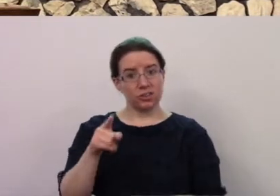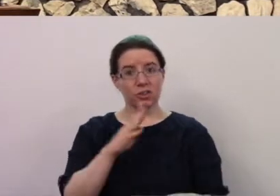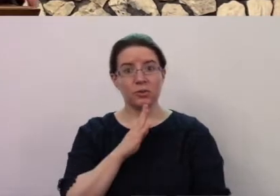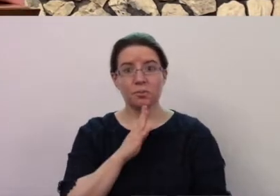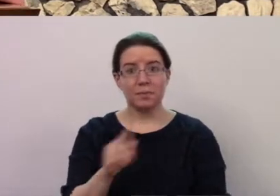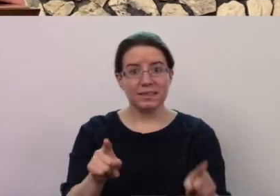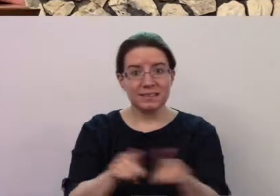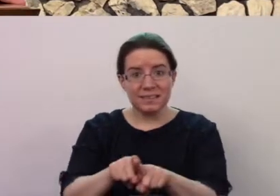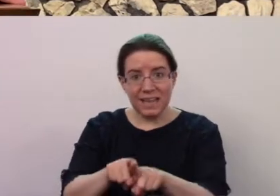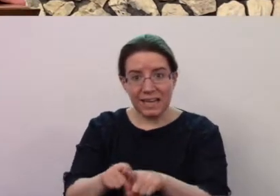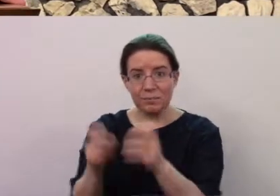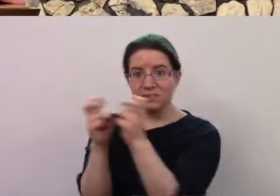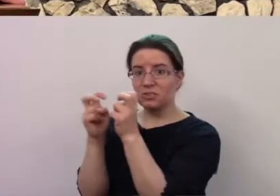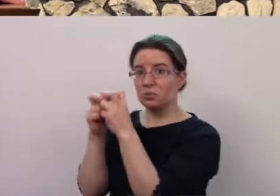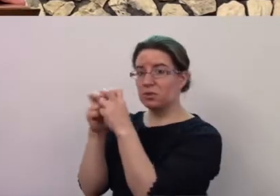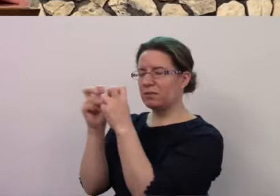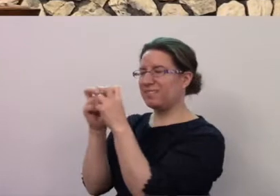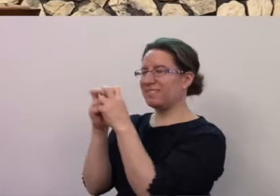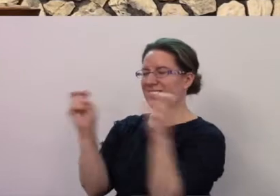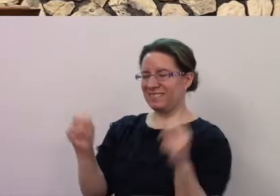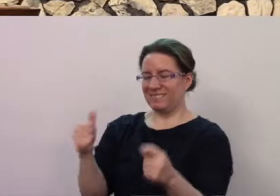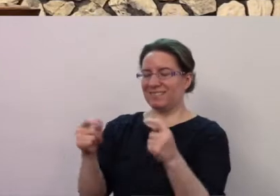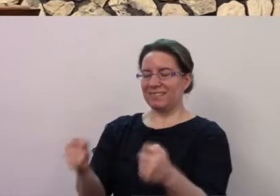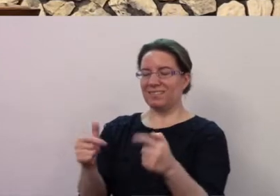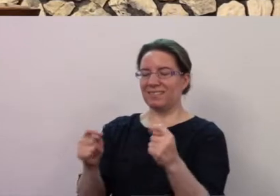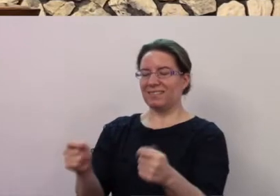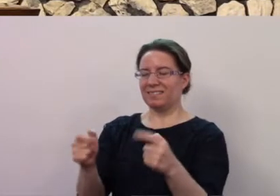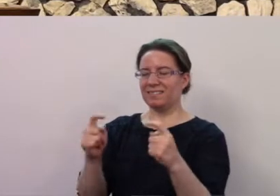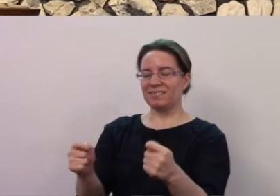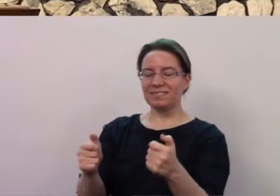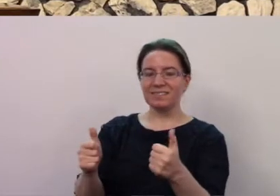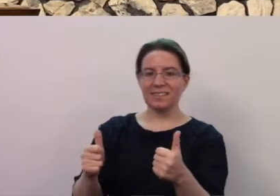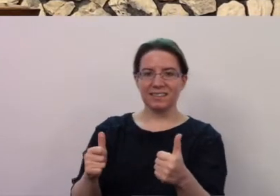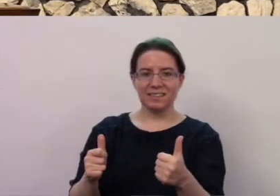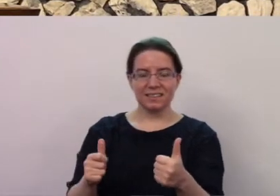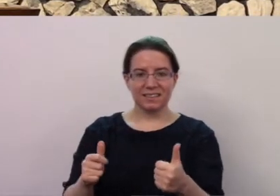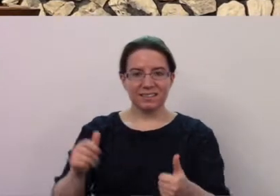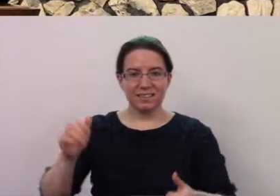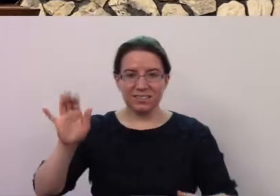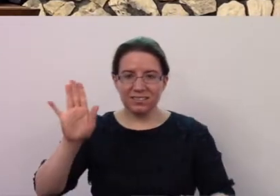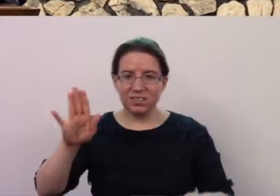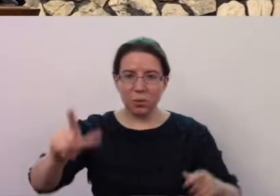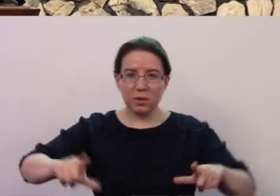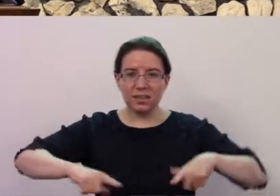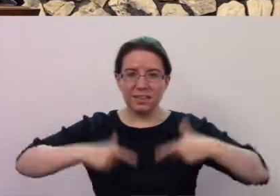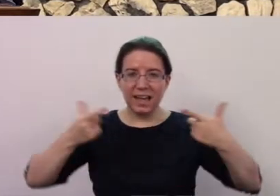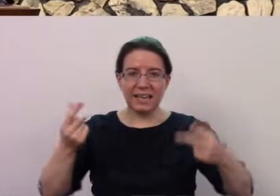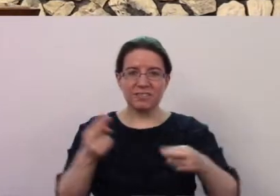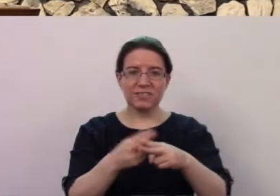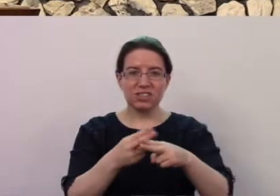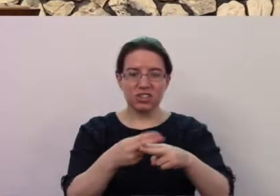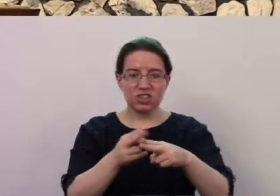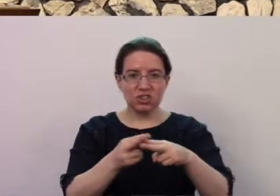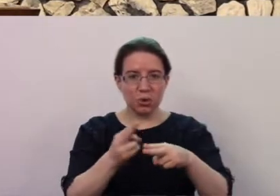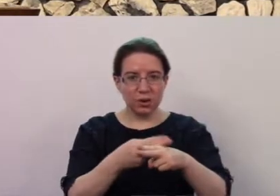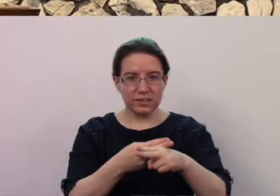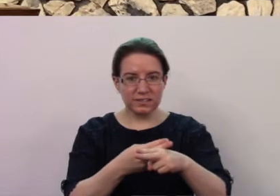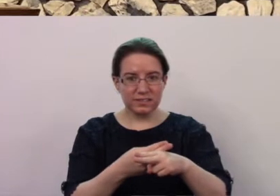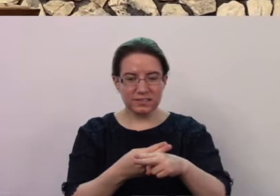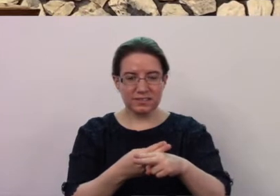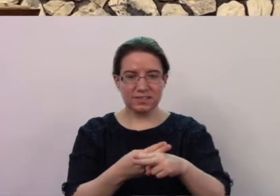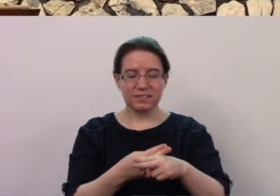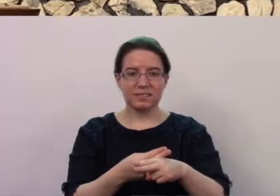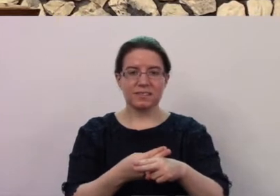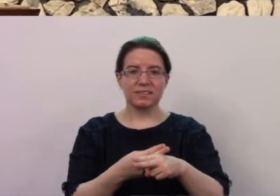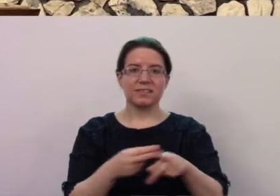time. Yes. You need to get like that squirrel and do what you do quickly, because in reality, your life is